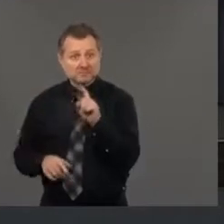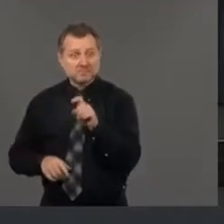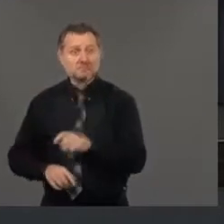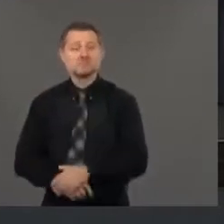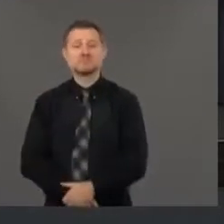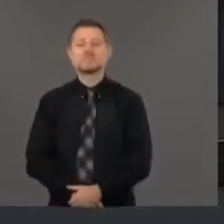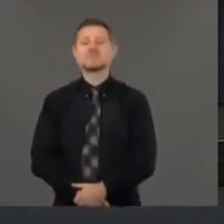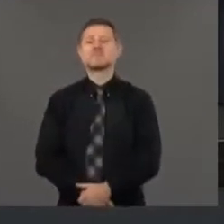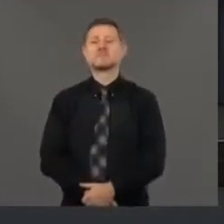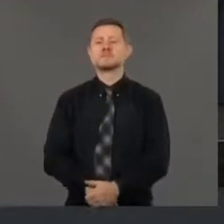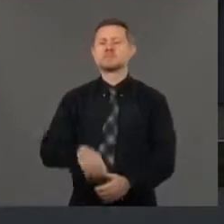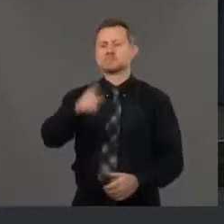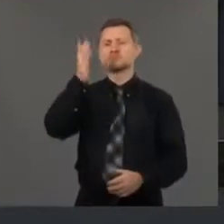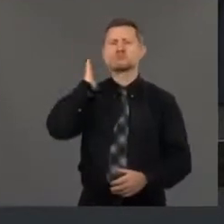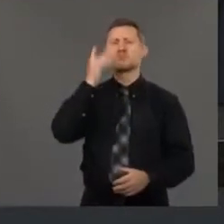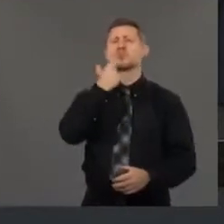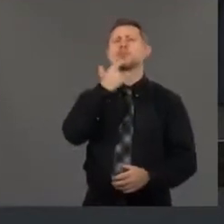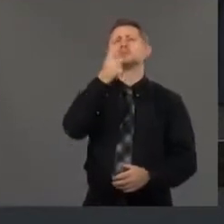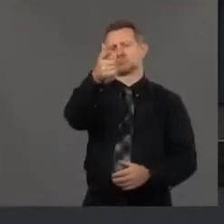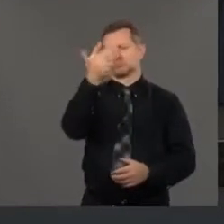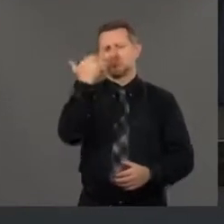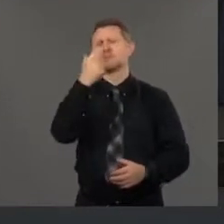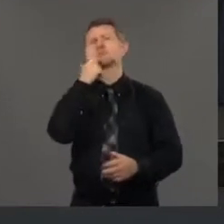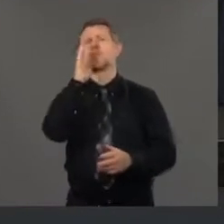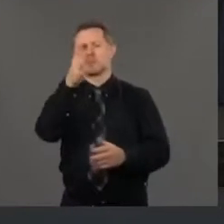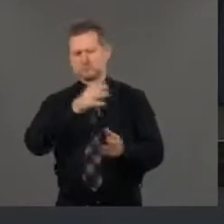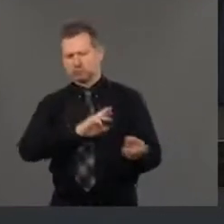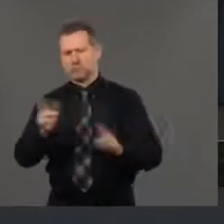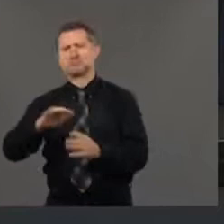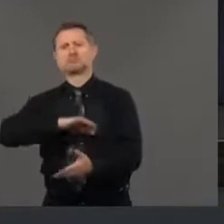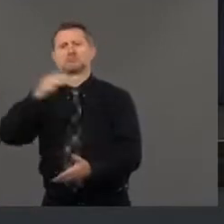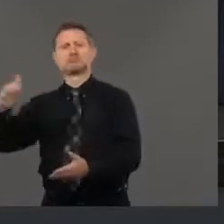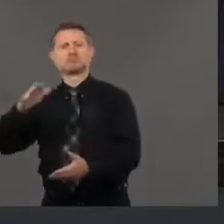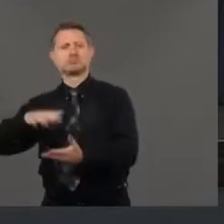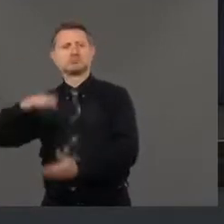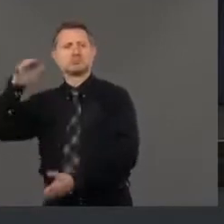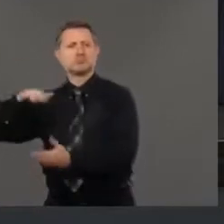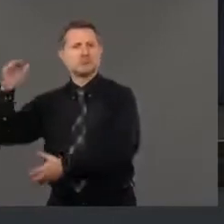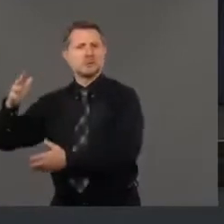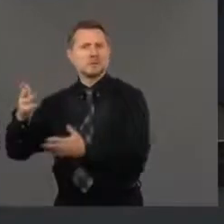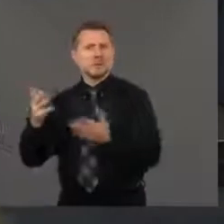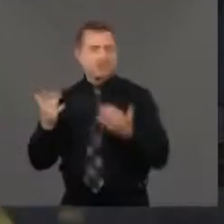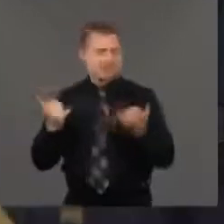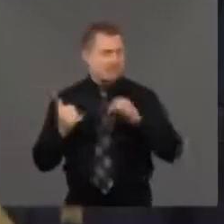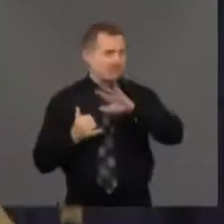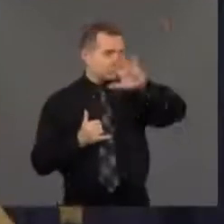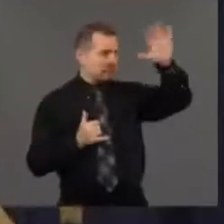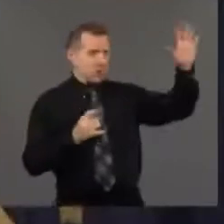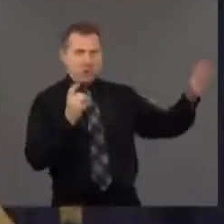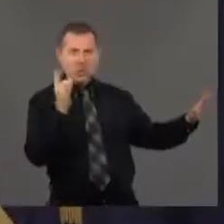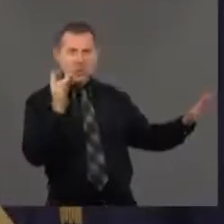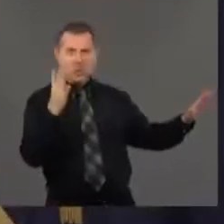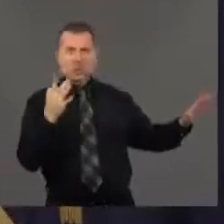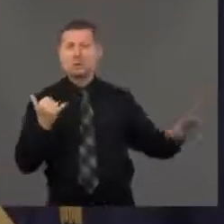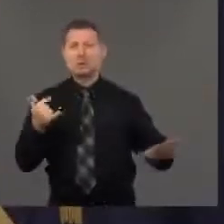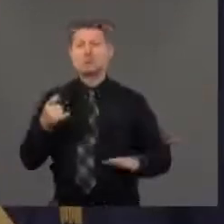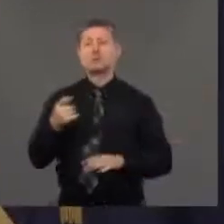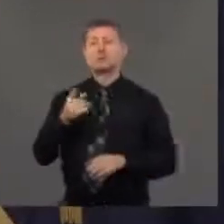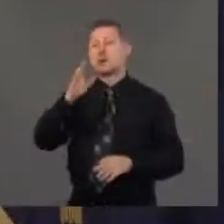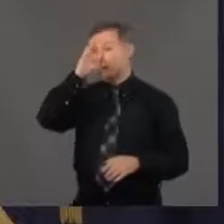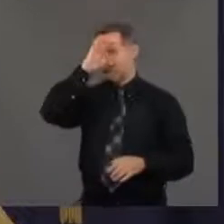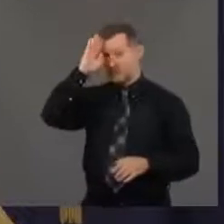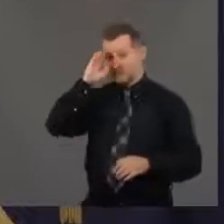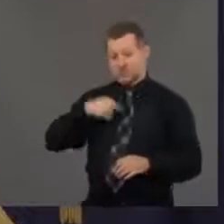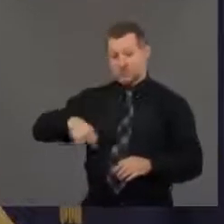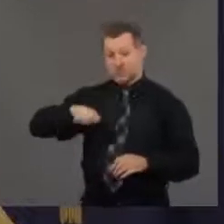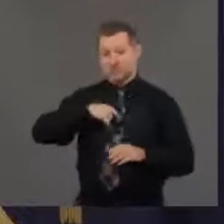stockpile PPE? And how does that 7-state consortium you also announced about that time play into that? The consortium is more of a